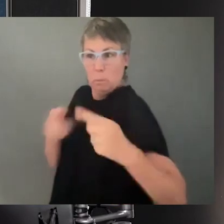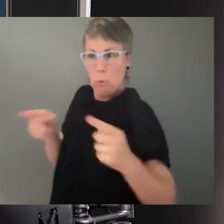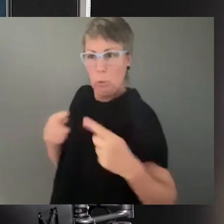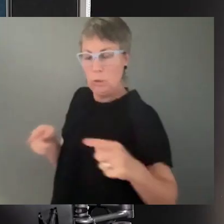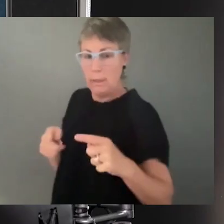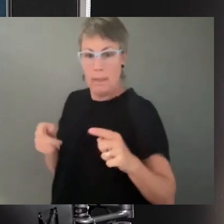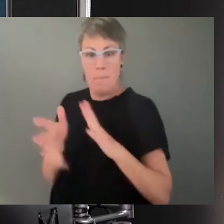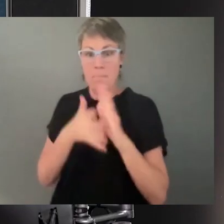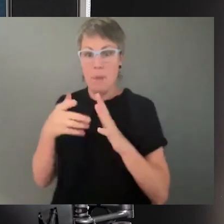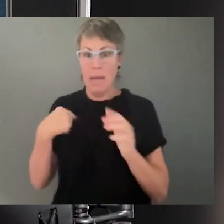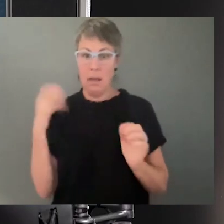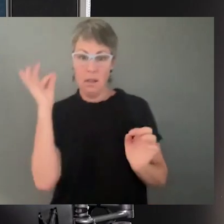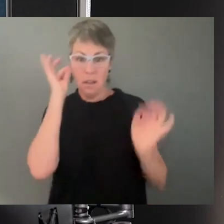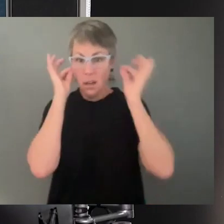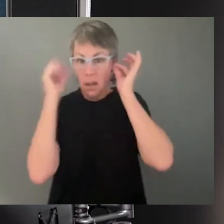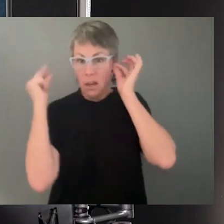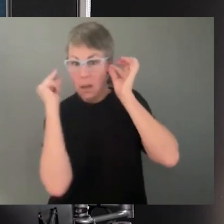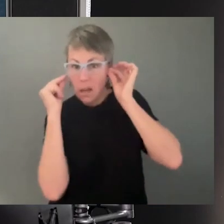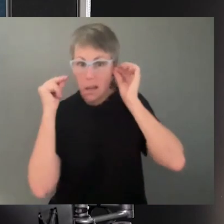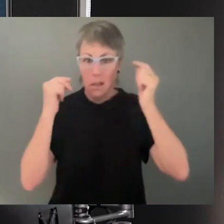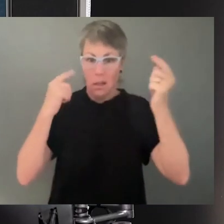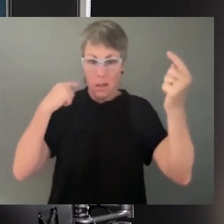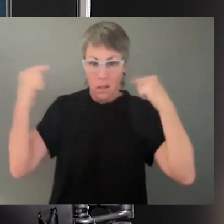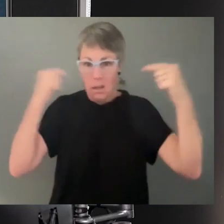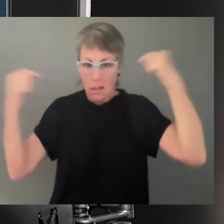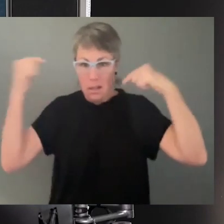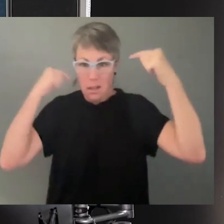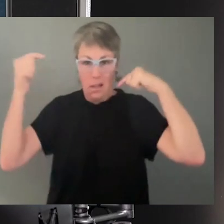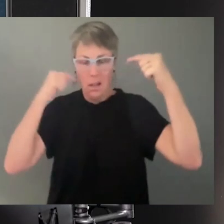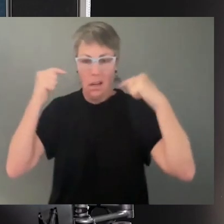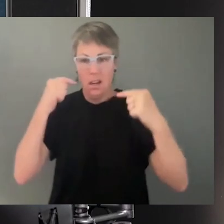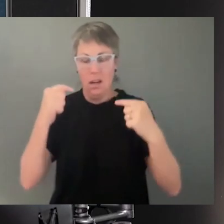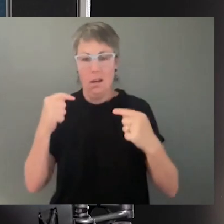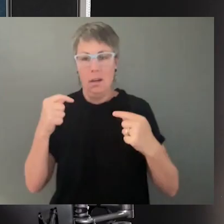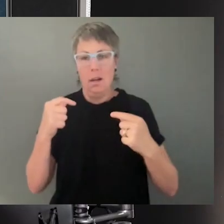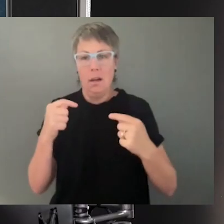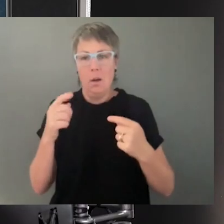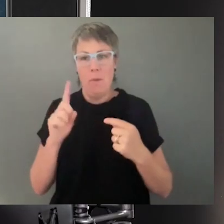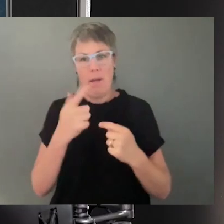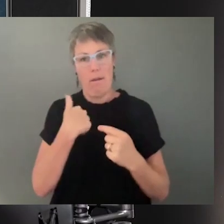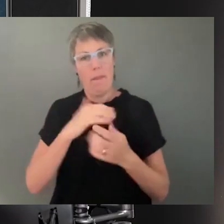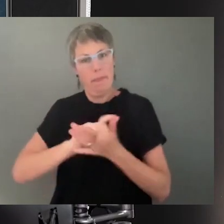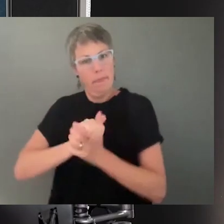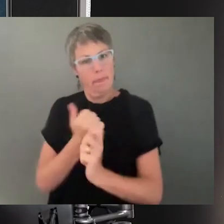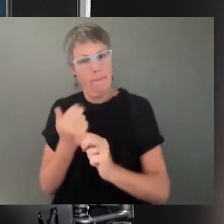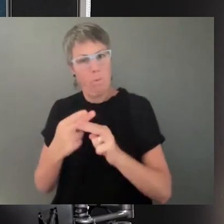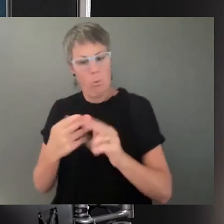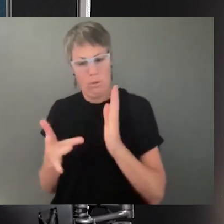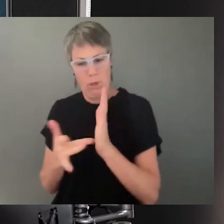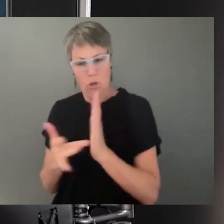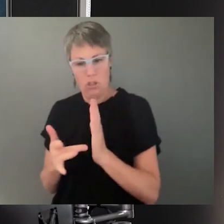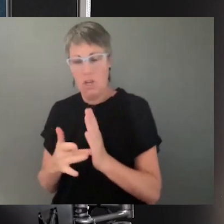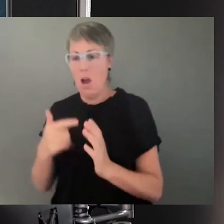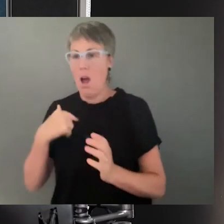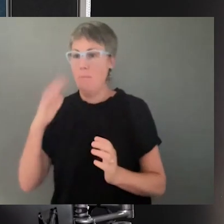that we play. So there's a lot going on in my headphones when I'm on air. But, that technology has enabled me to not only